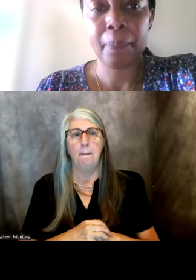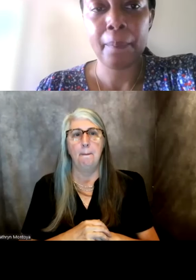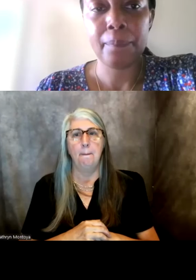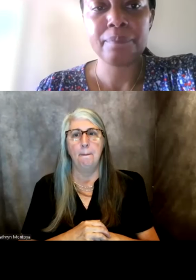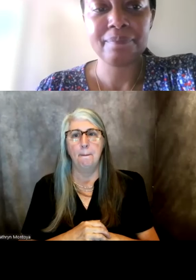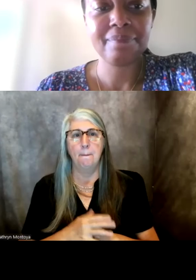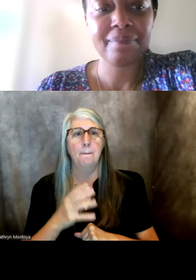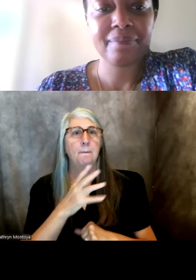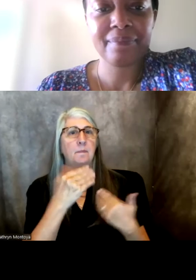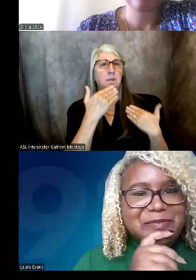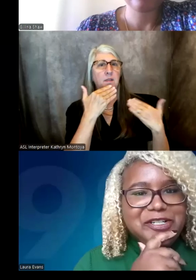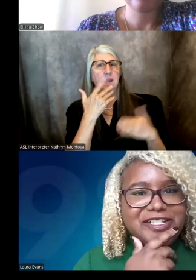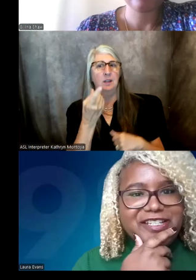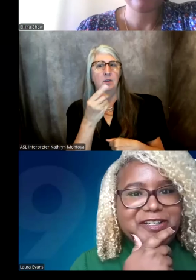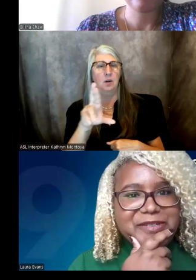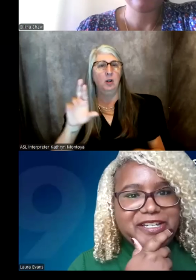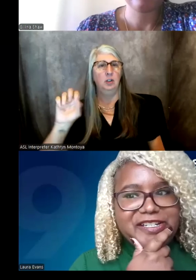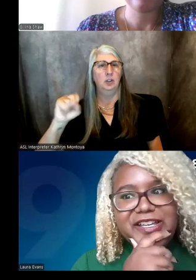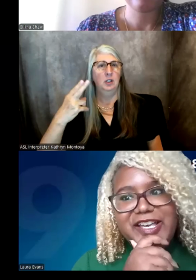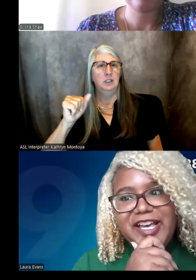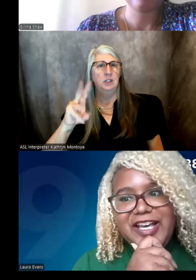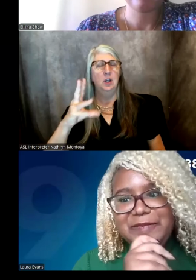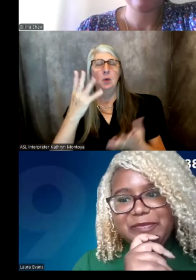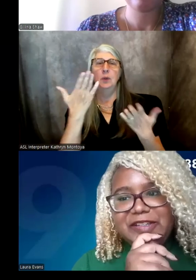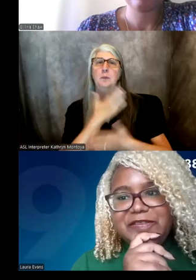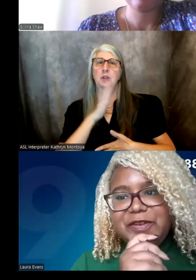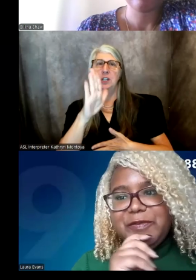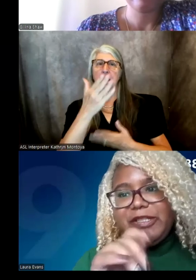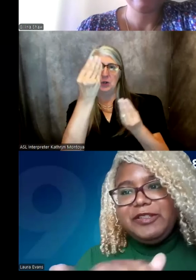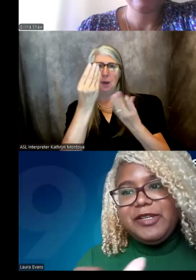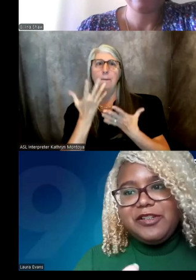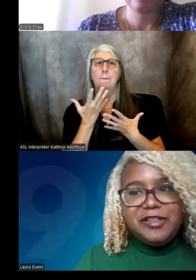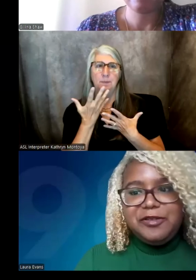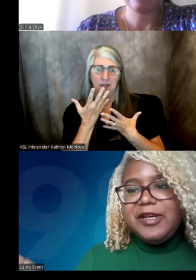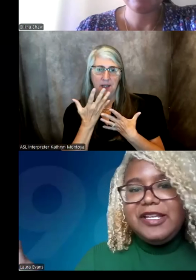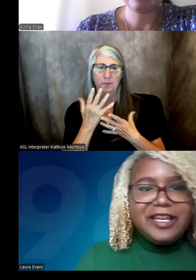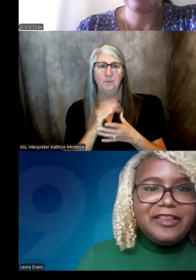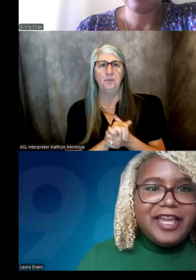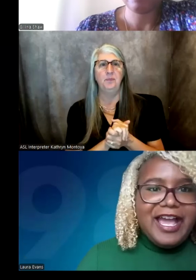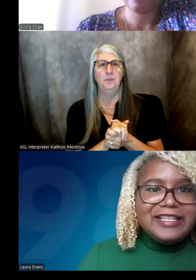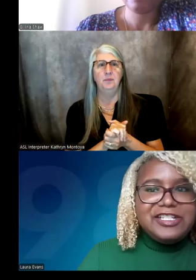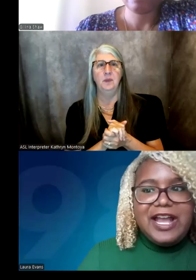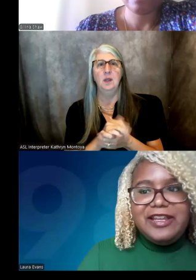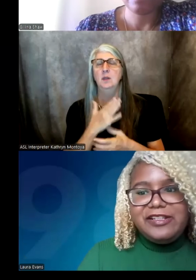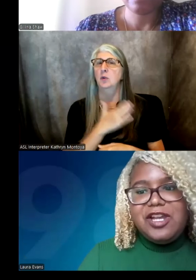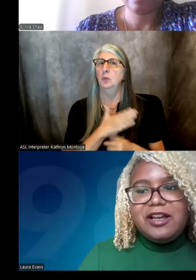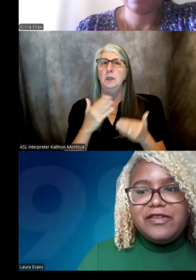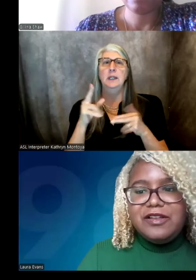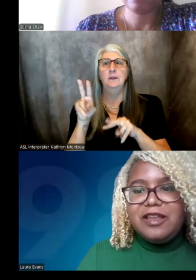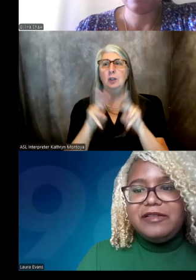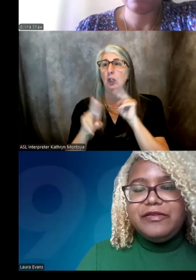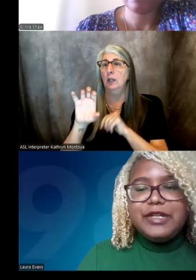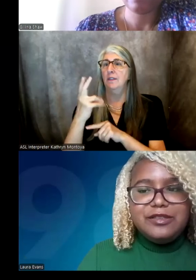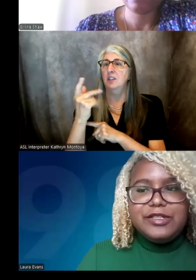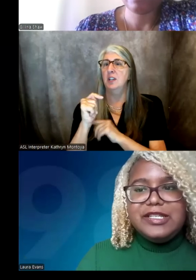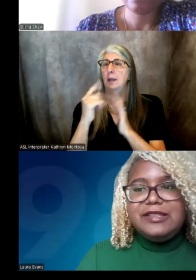Awesome. Thank you, Dr. Shaw. Really appreciate that update. And folks, please do make sure you take a look at the chat. It is chock